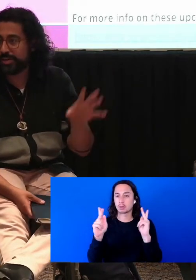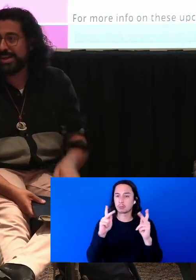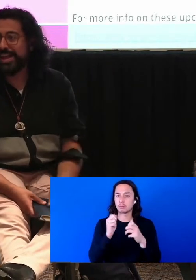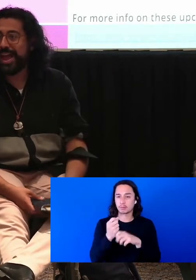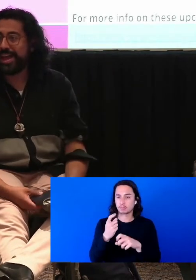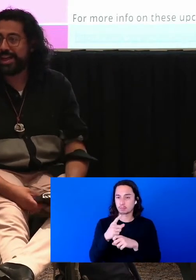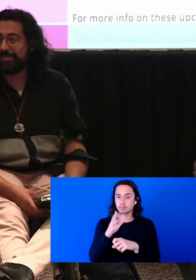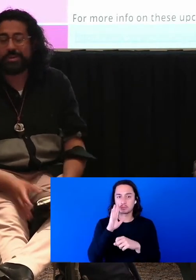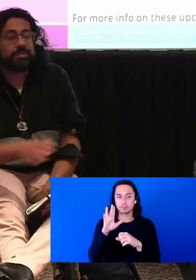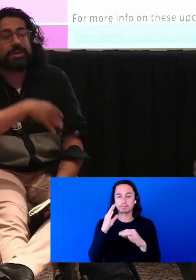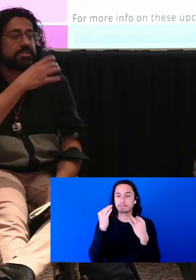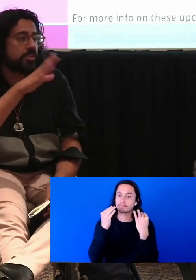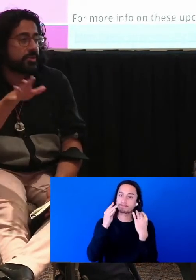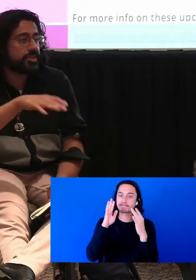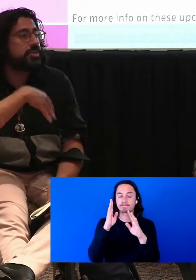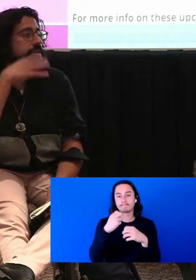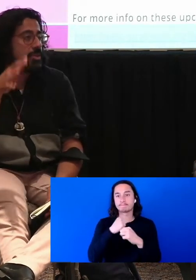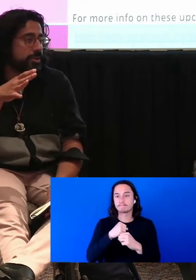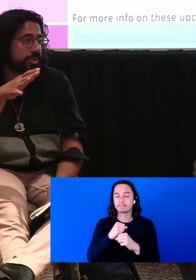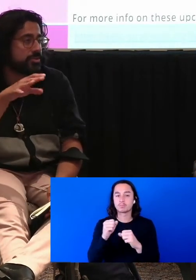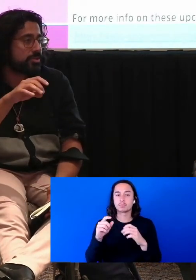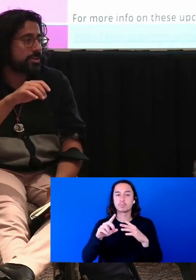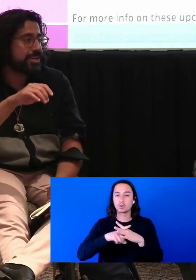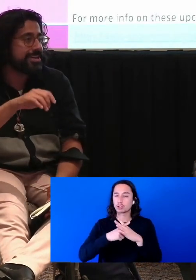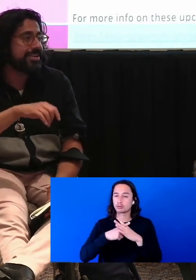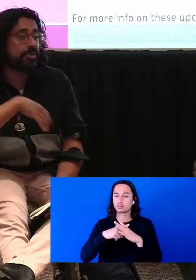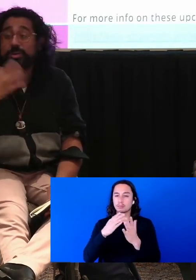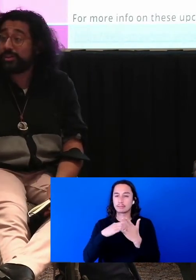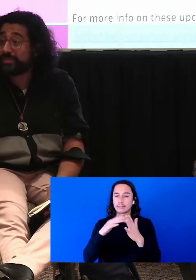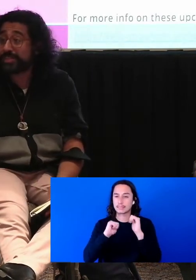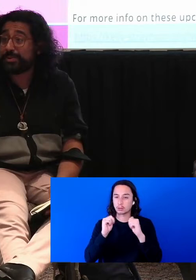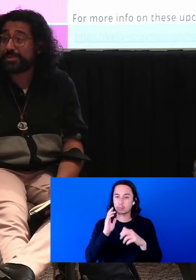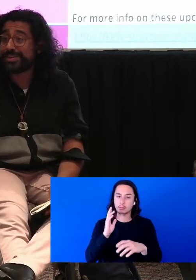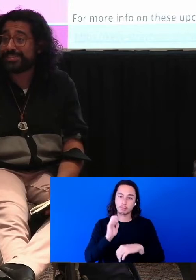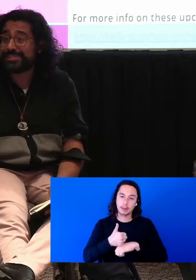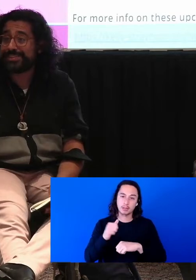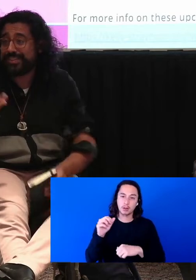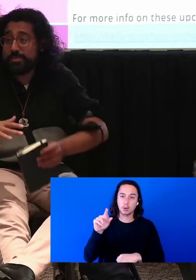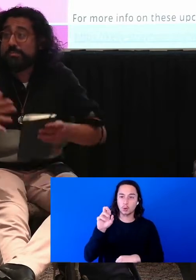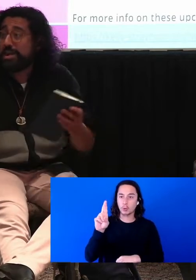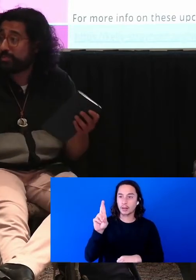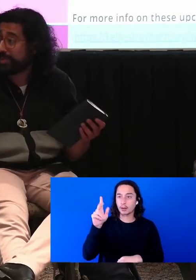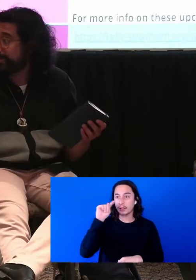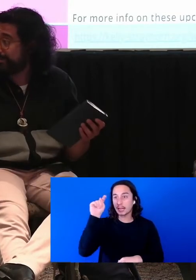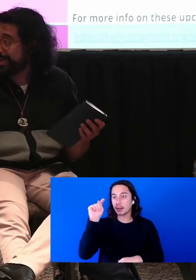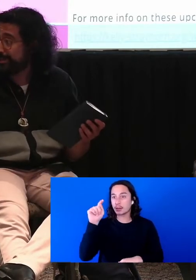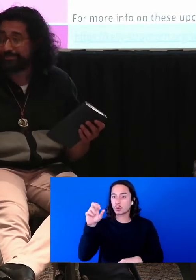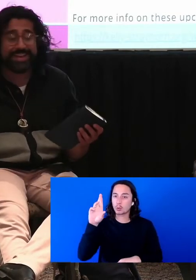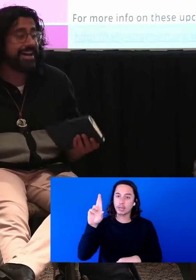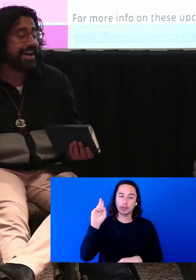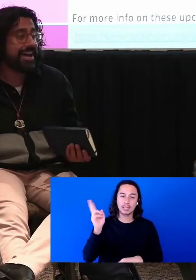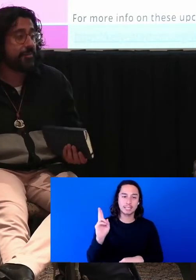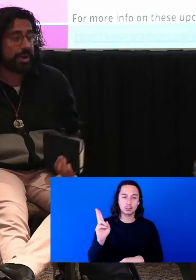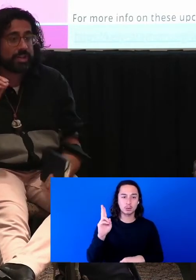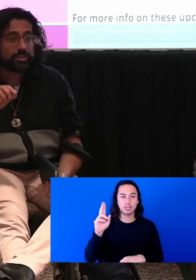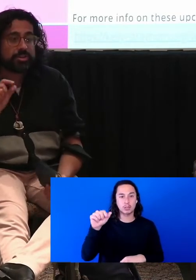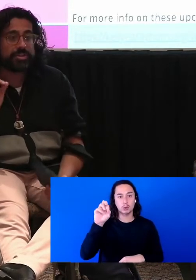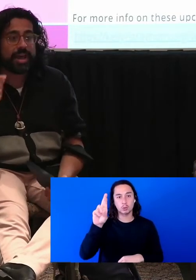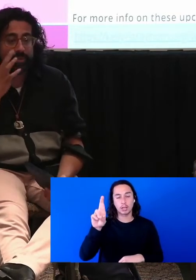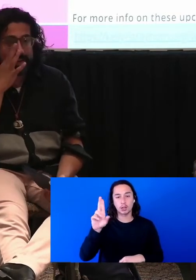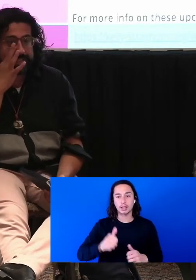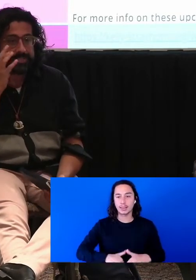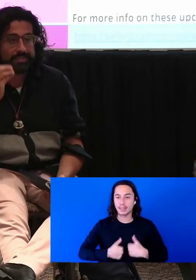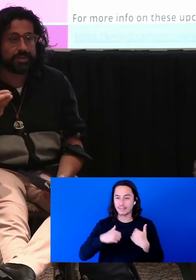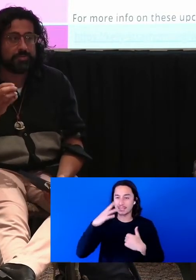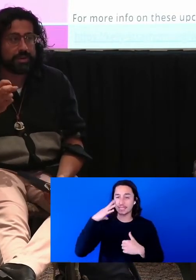of theater. And it was based on queer theory, queer history, queer lived experience, and they would make what they wanted to make. What I